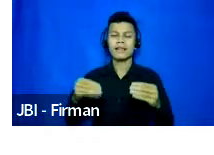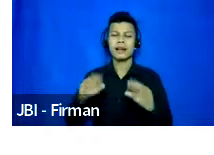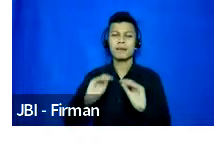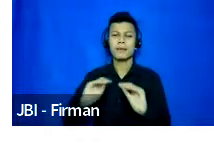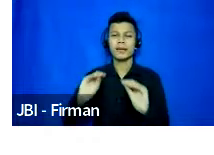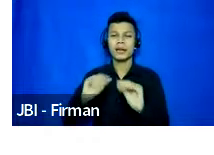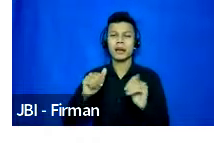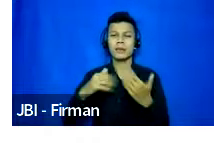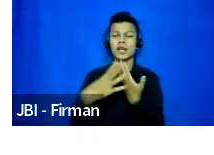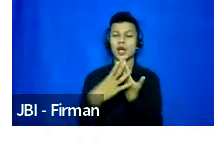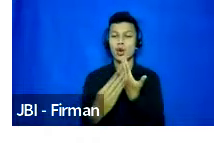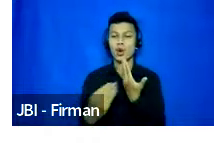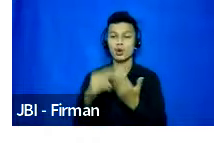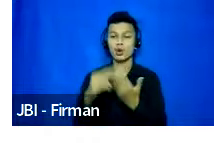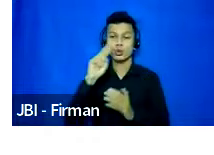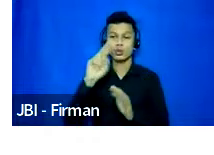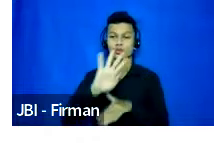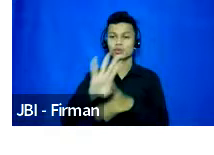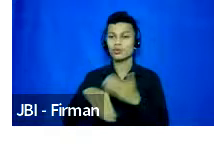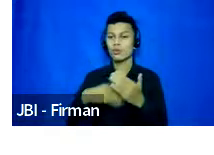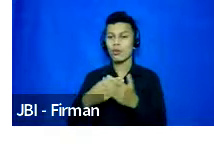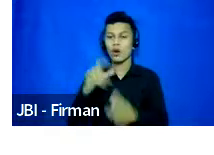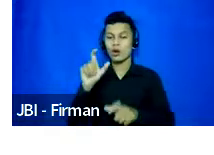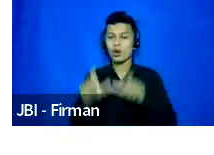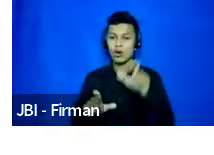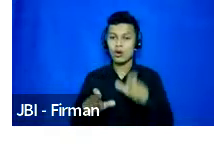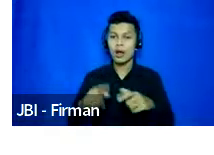everyone freely and without any